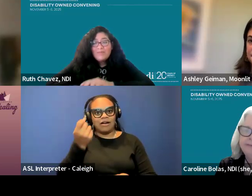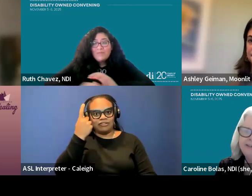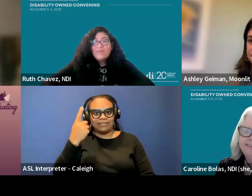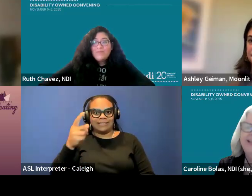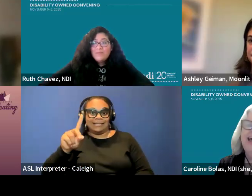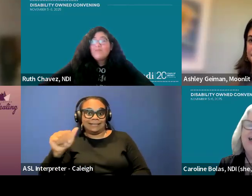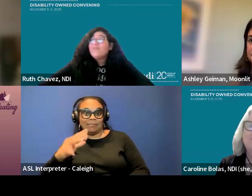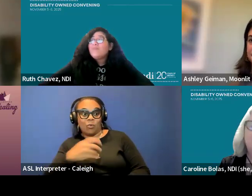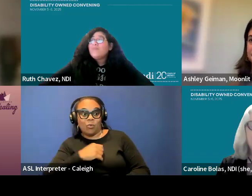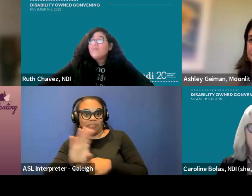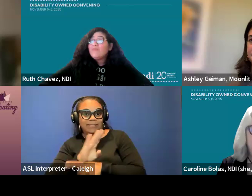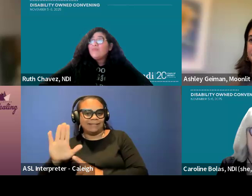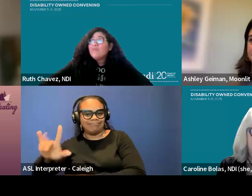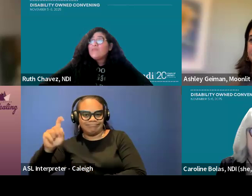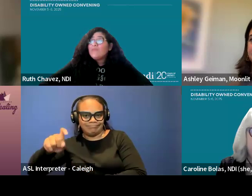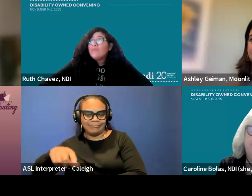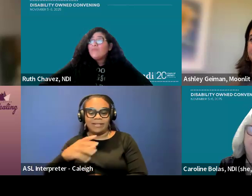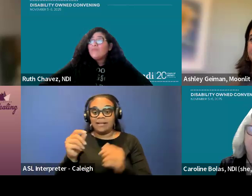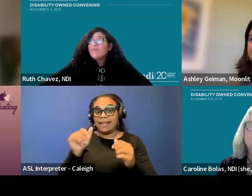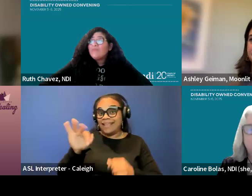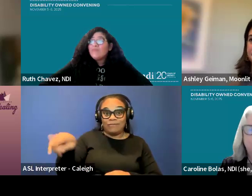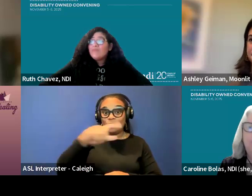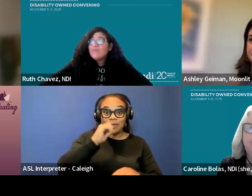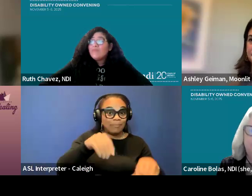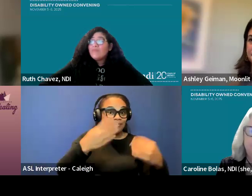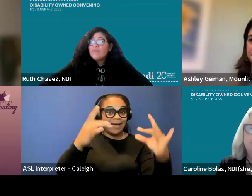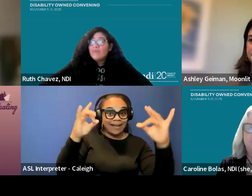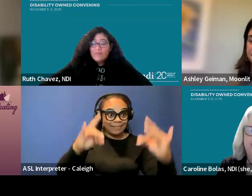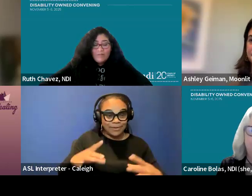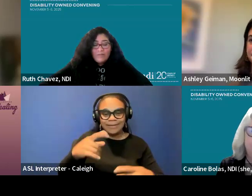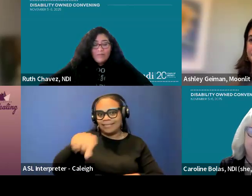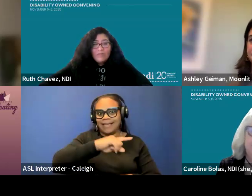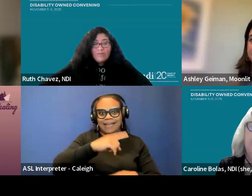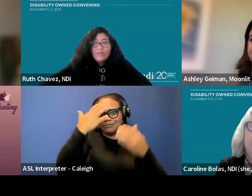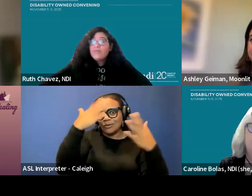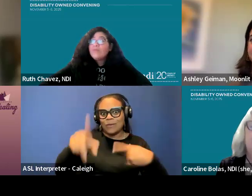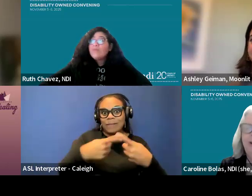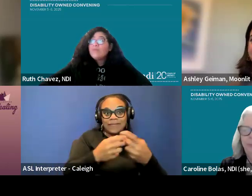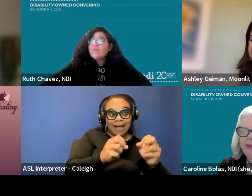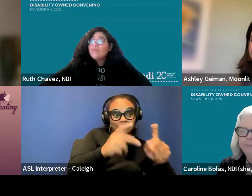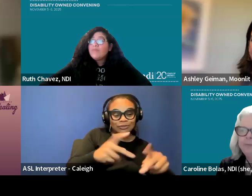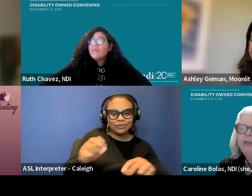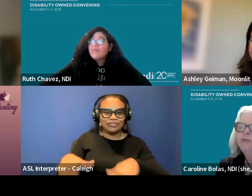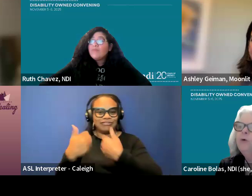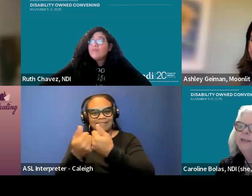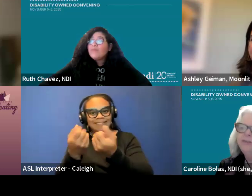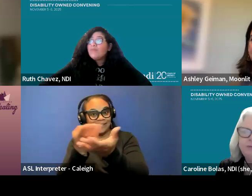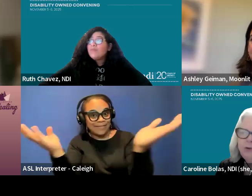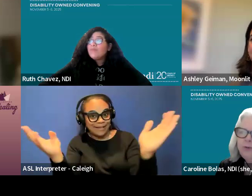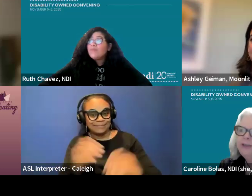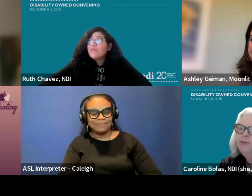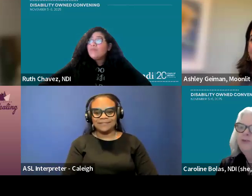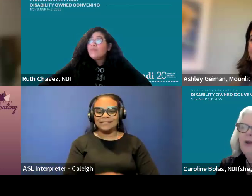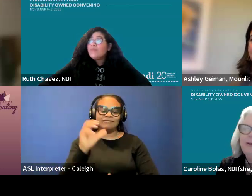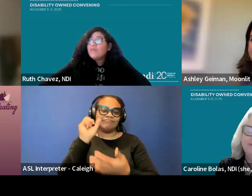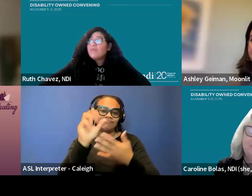owned businesses. And without your input, they just don't know the opportunities and challenges that are out there. So there's just